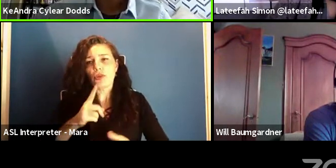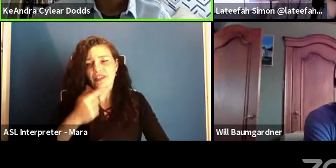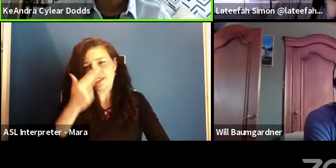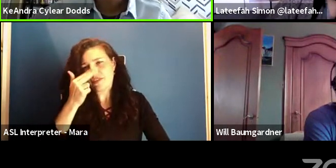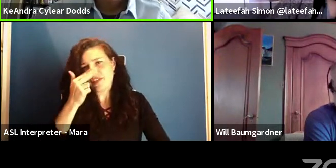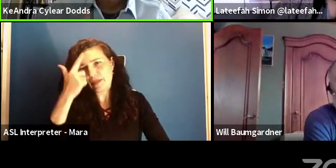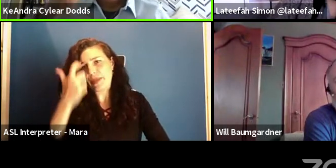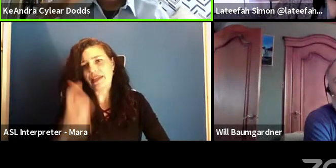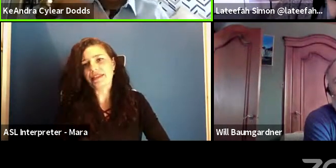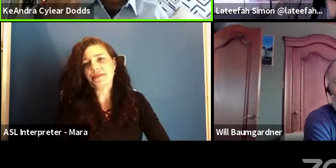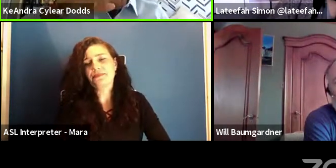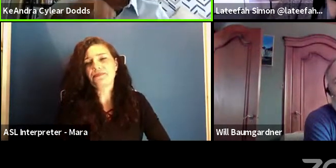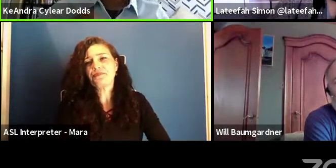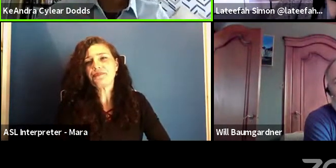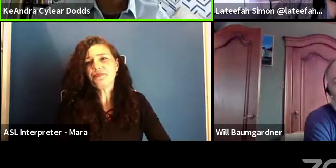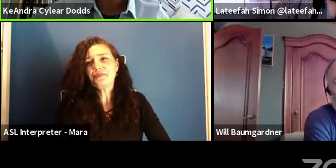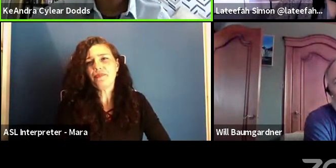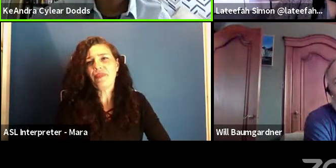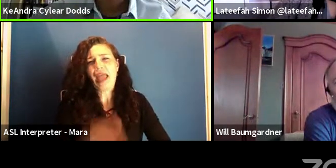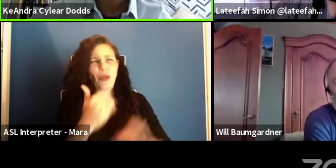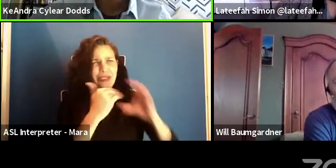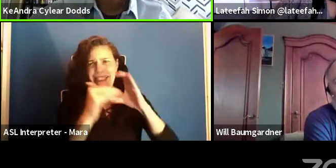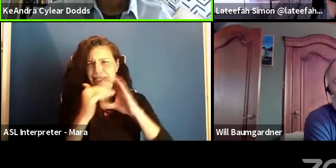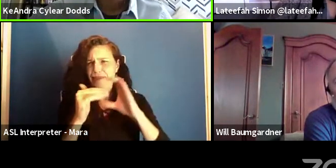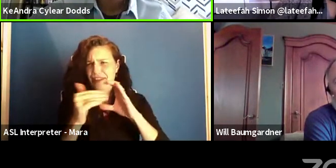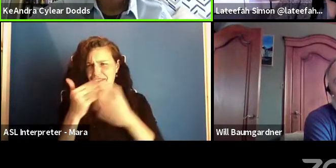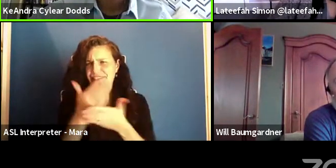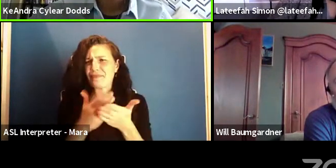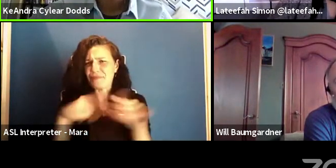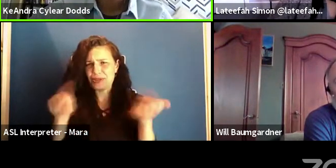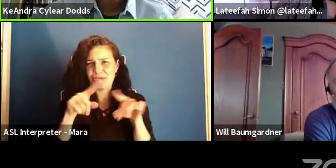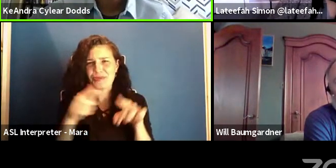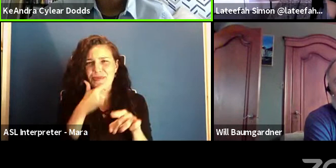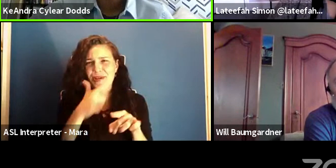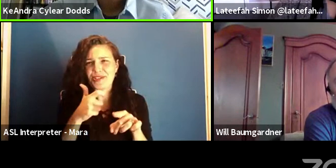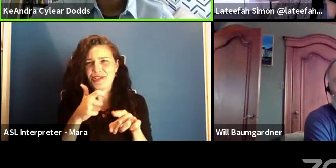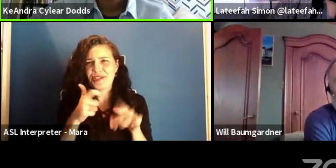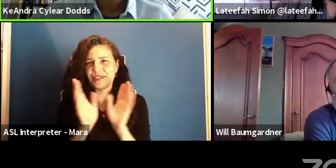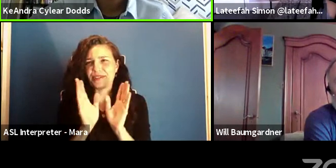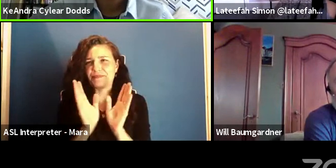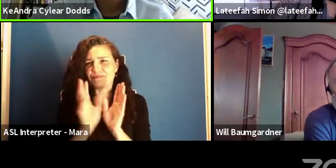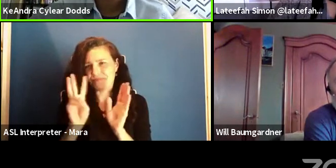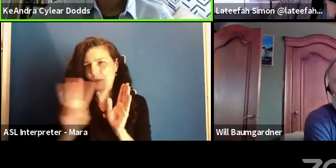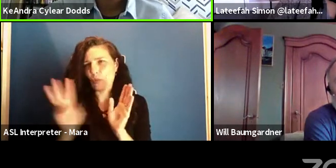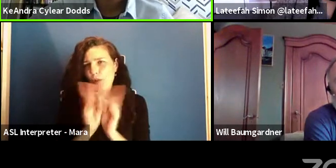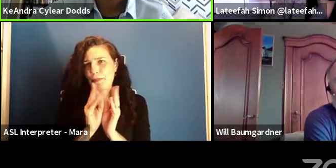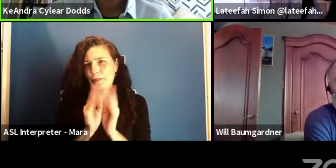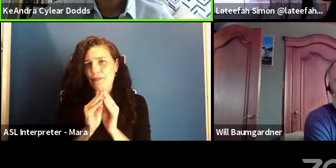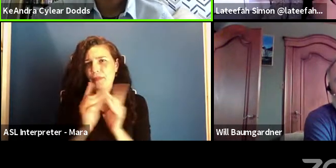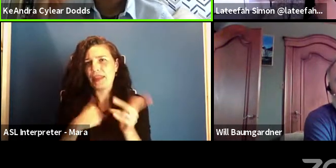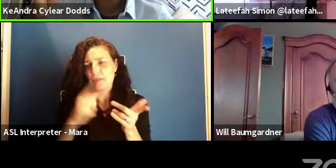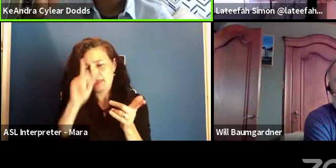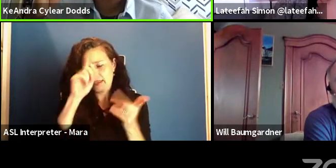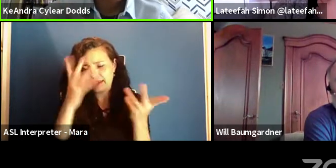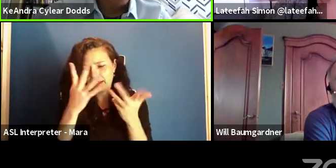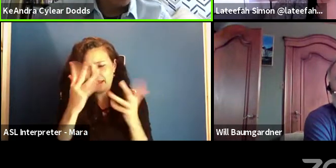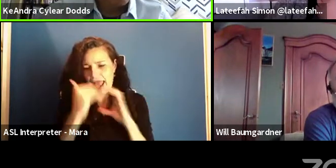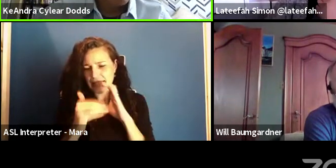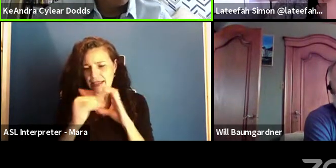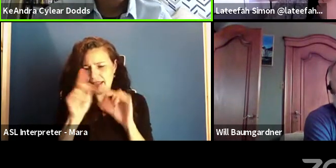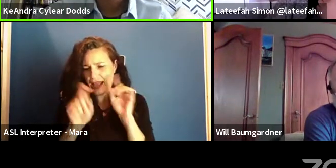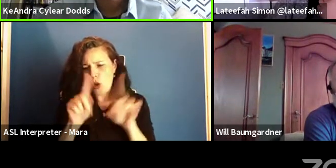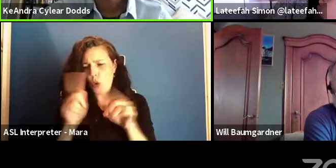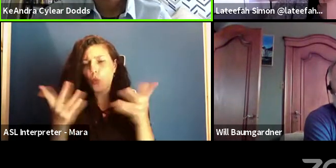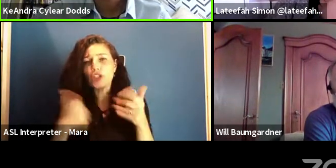was emailing some folks who I think are actually on this webinar, but trying to learn more about what else should we be focusing on in the